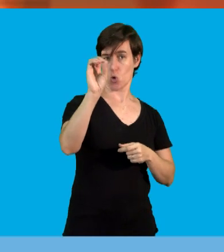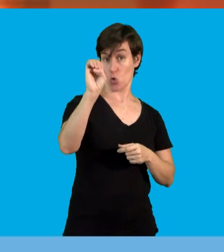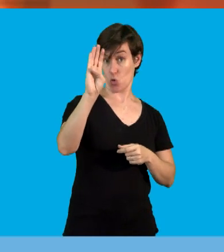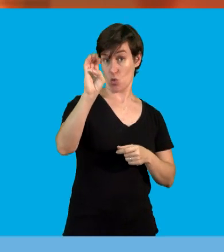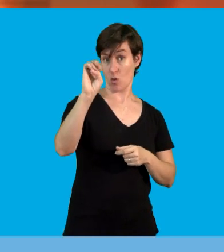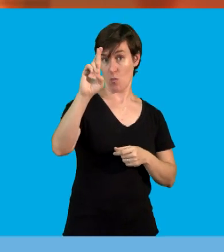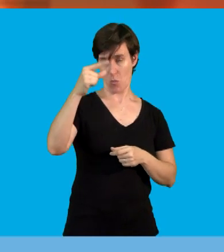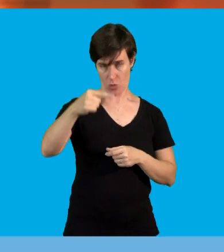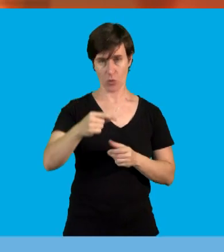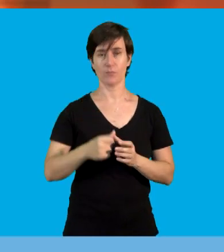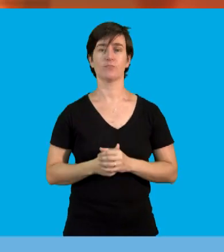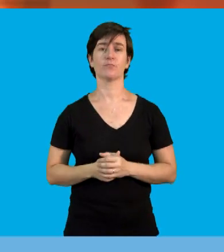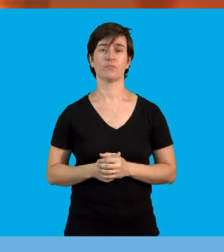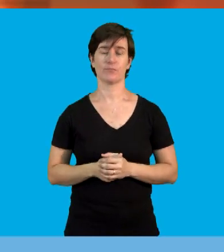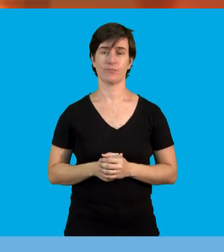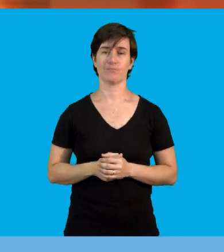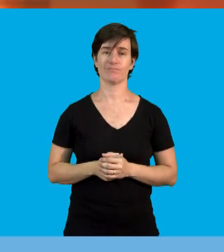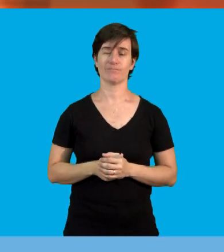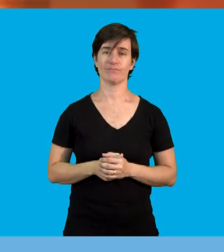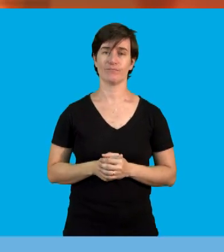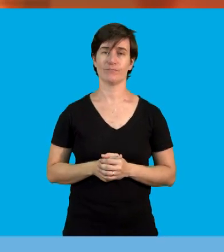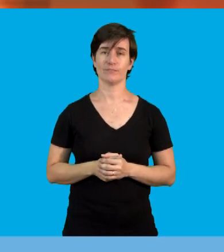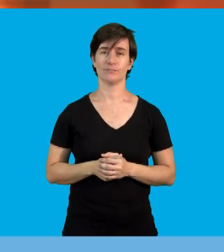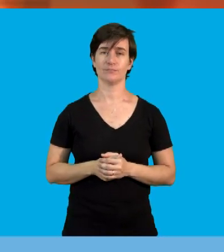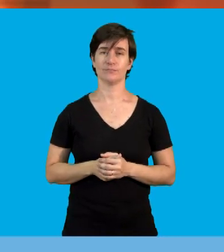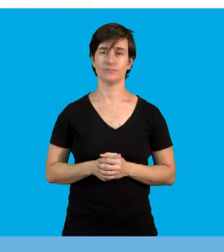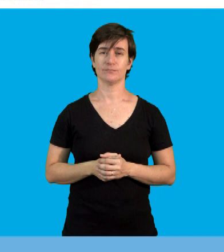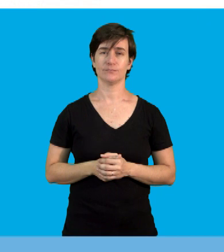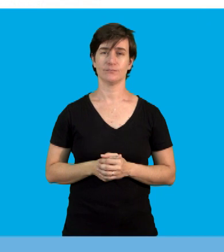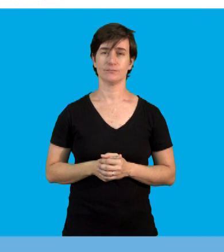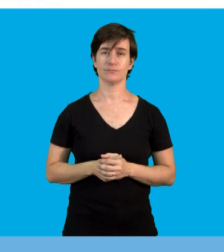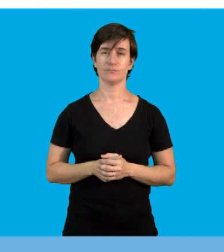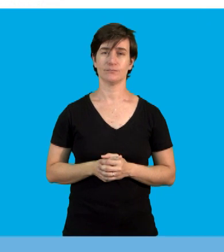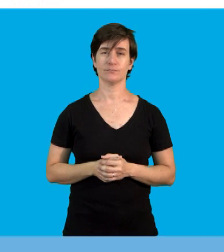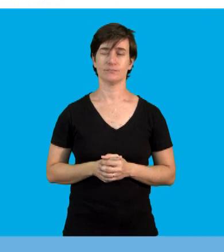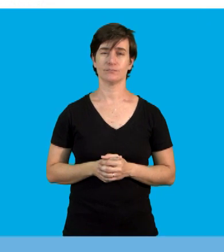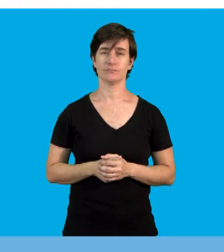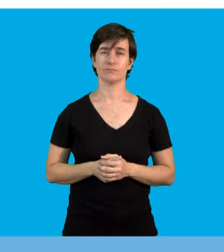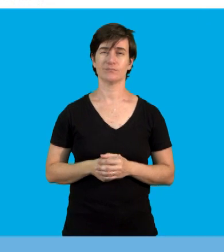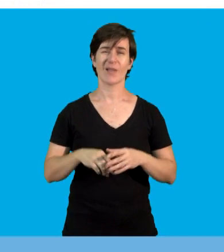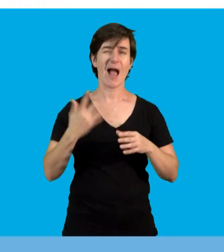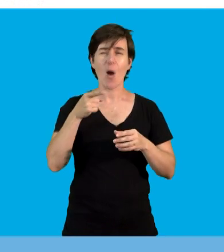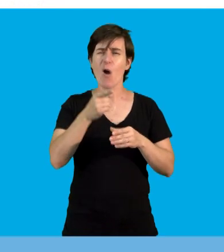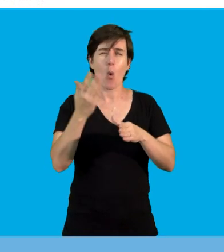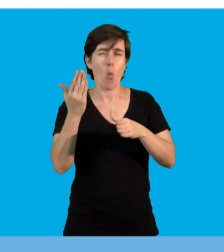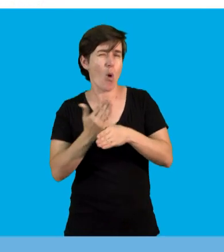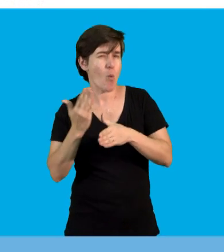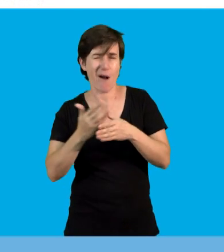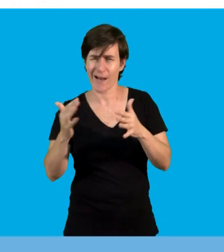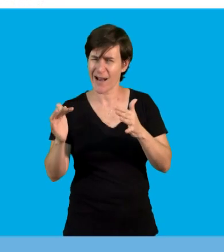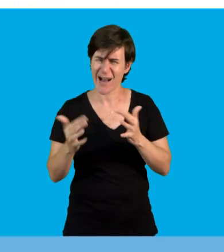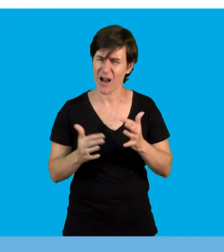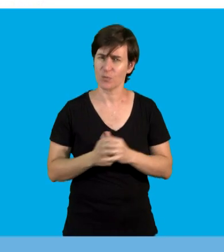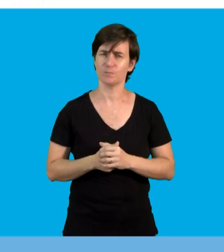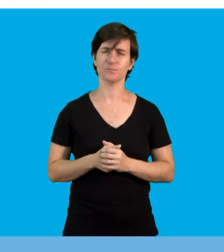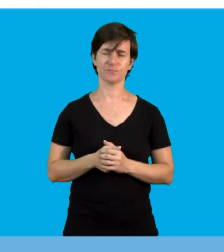nuclear power station known as Koeberg. Furthermore, the functioning of a power station, so how does